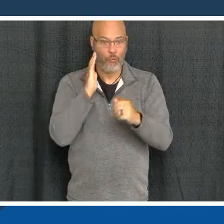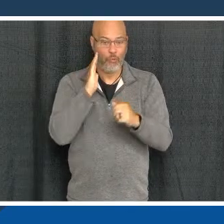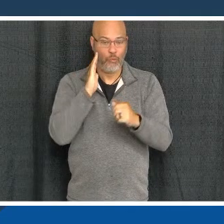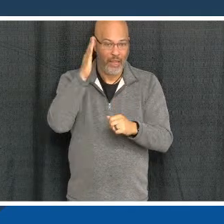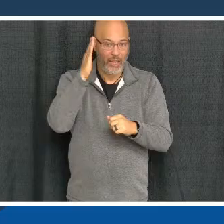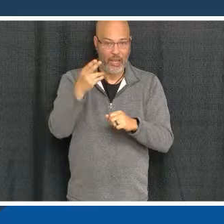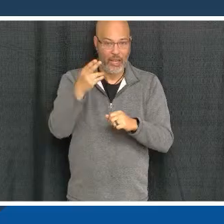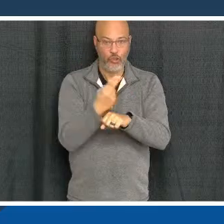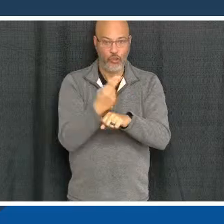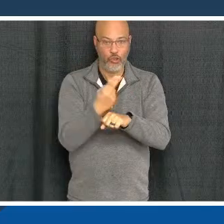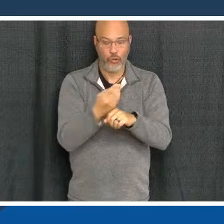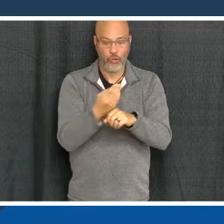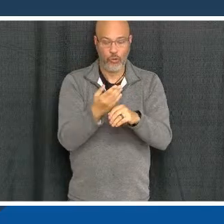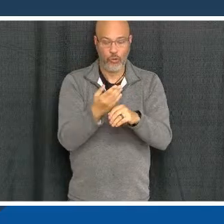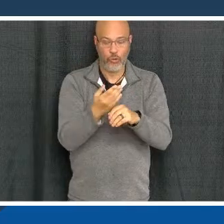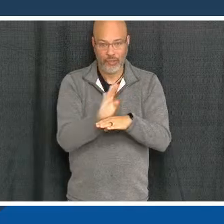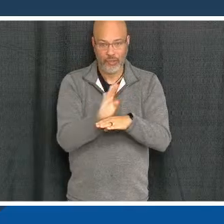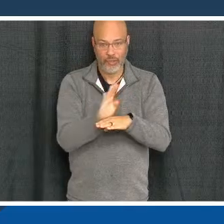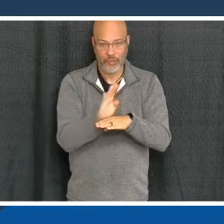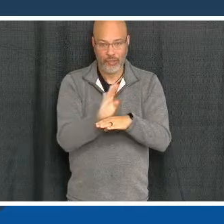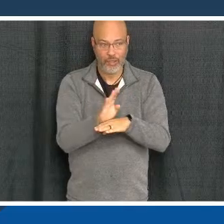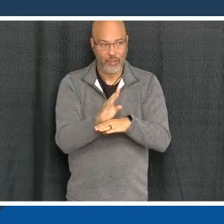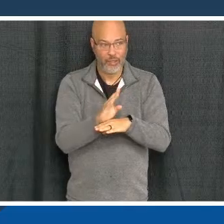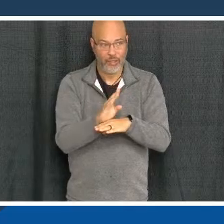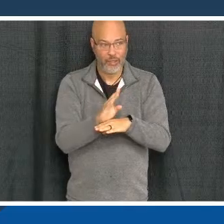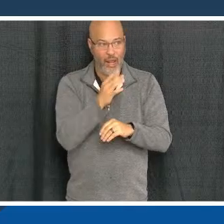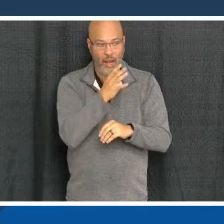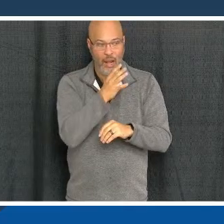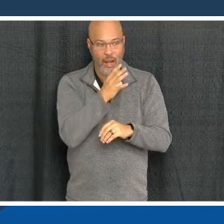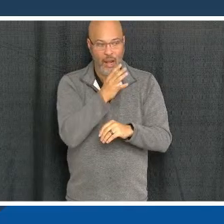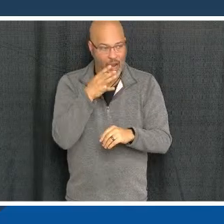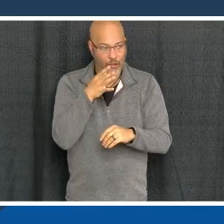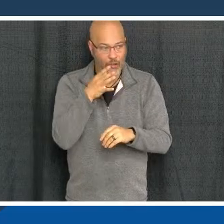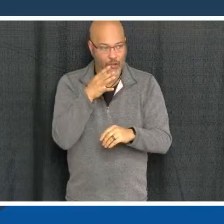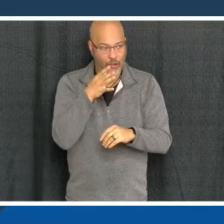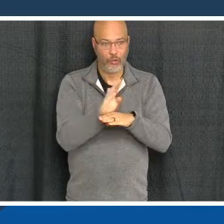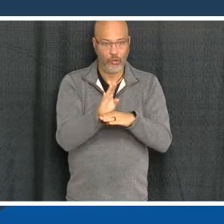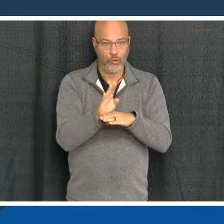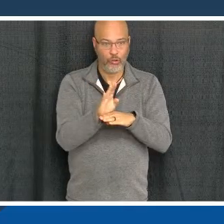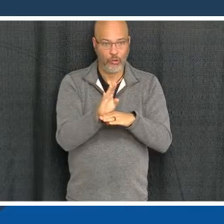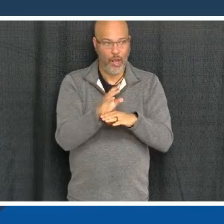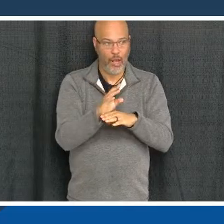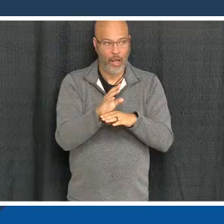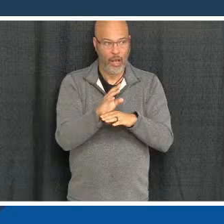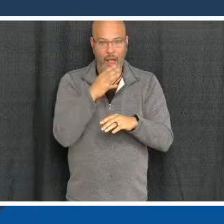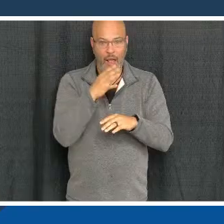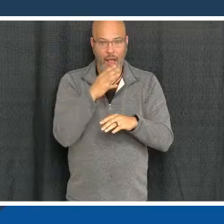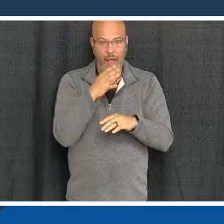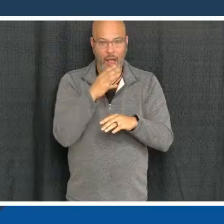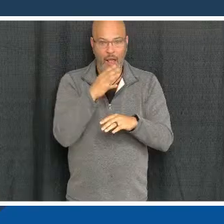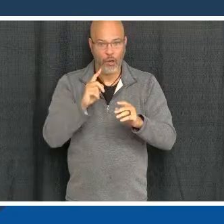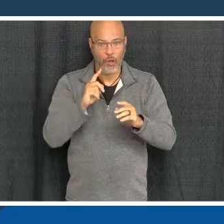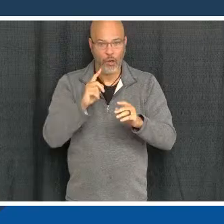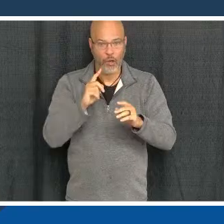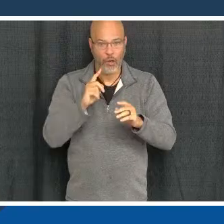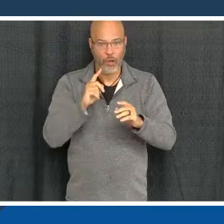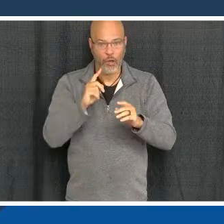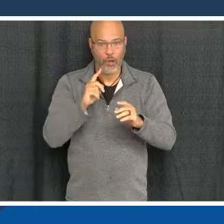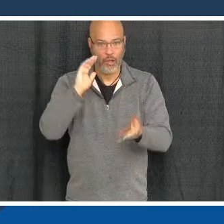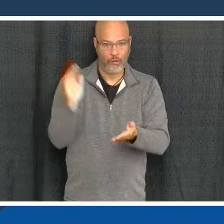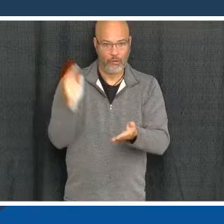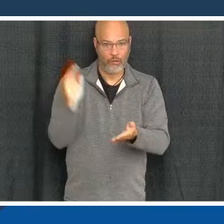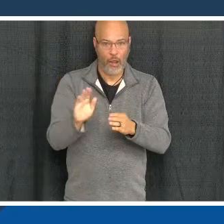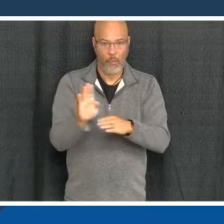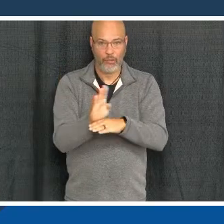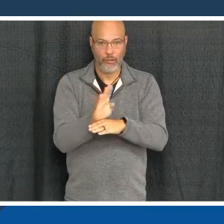land use suburban neighborhood, an agricultural commercial district would permit the nursery operation with a significant reduction of